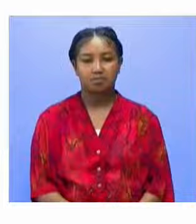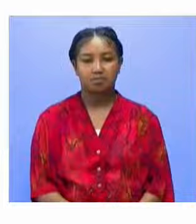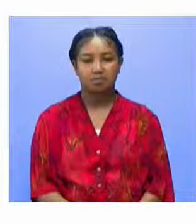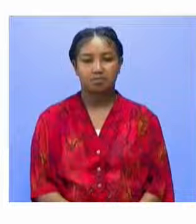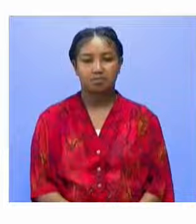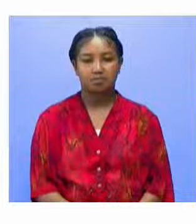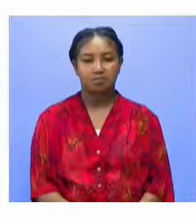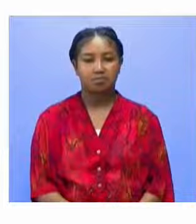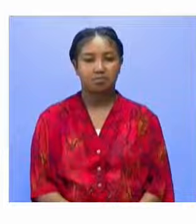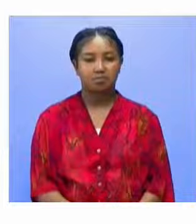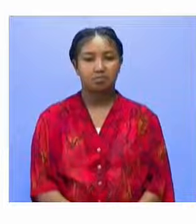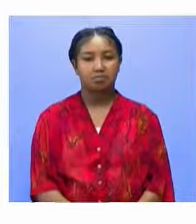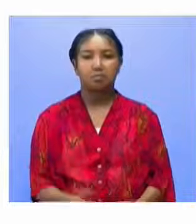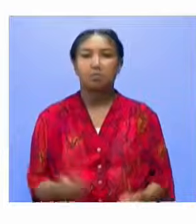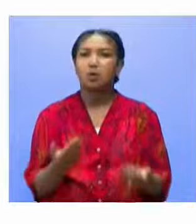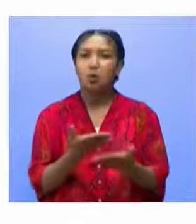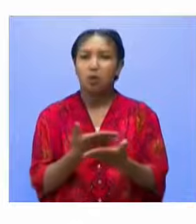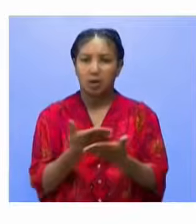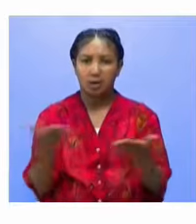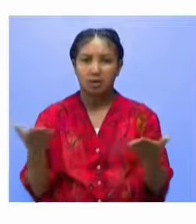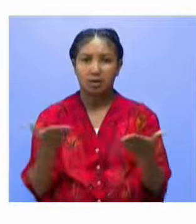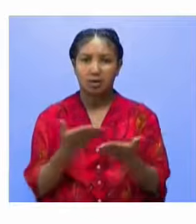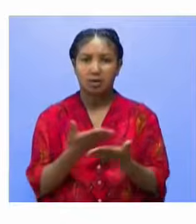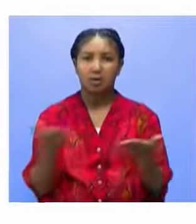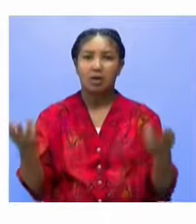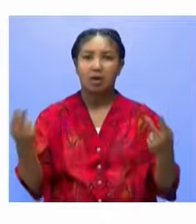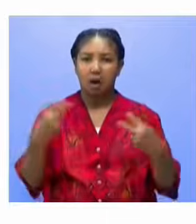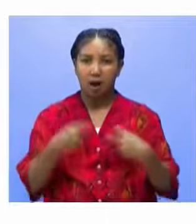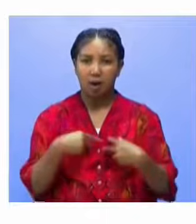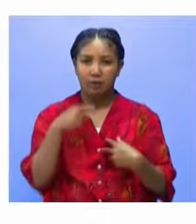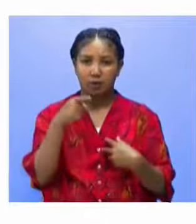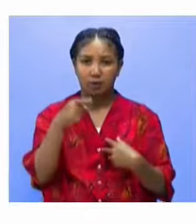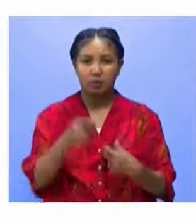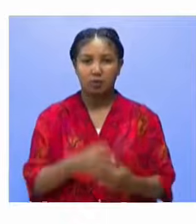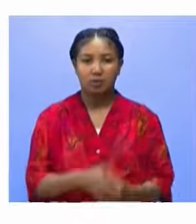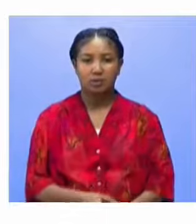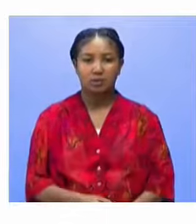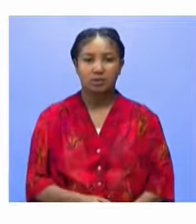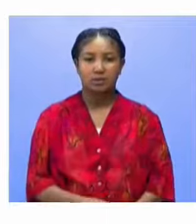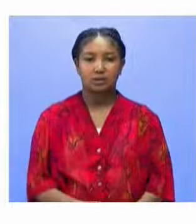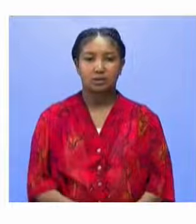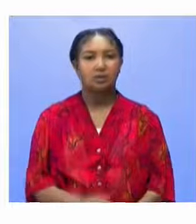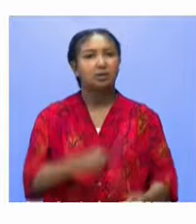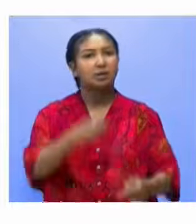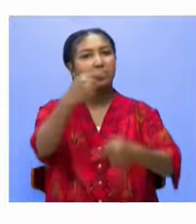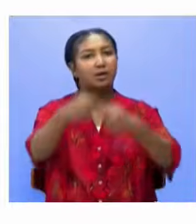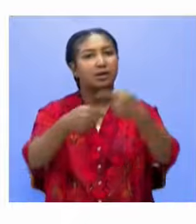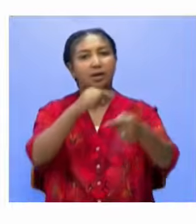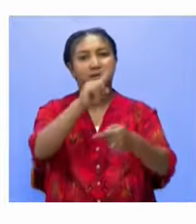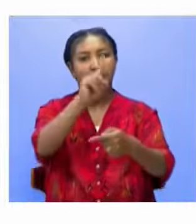Where, yes, have you gone?